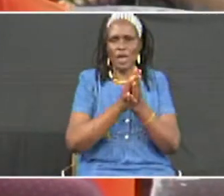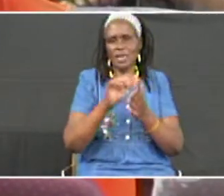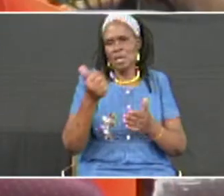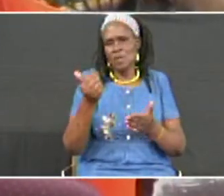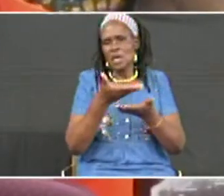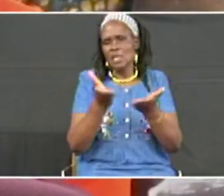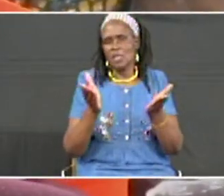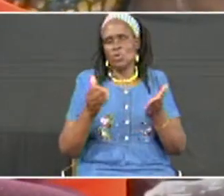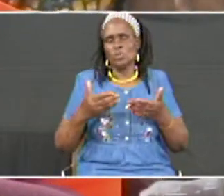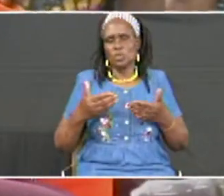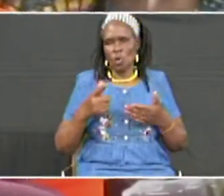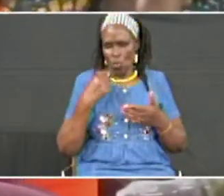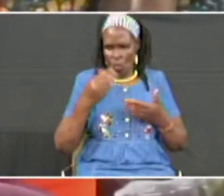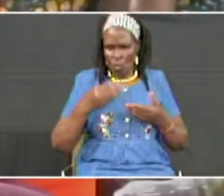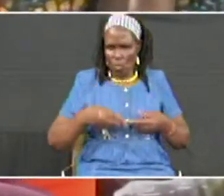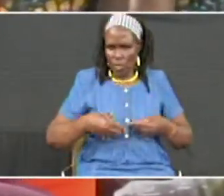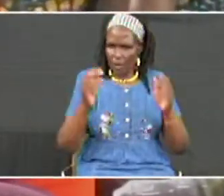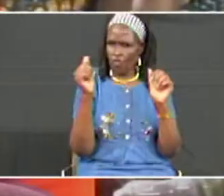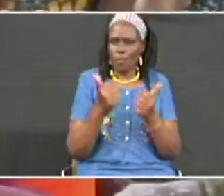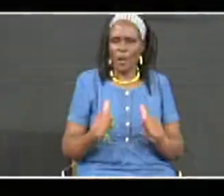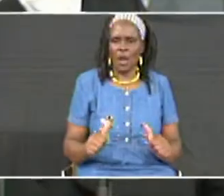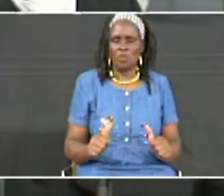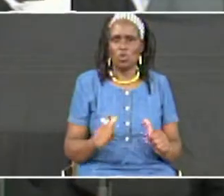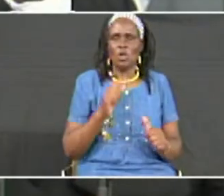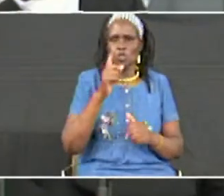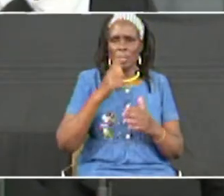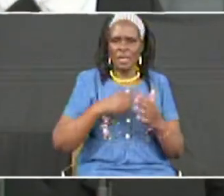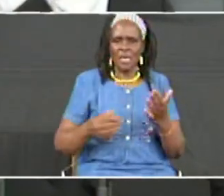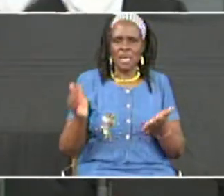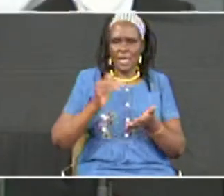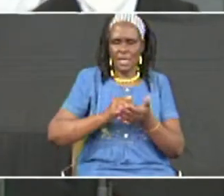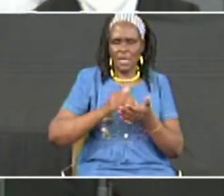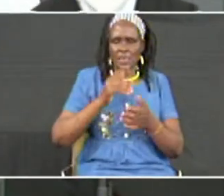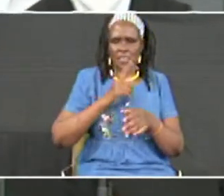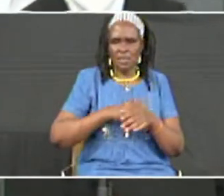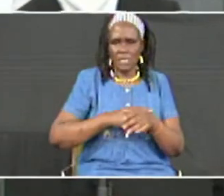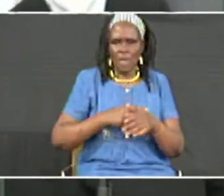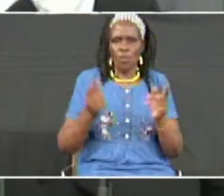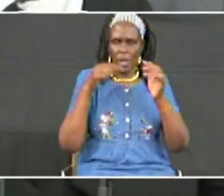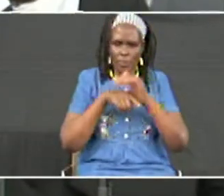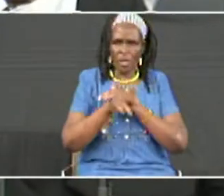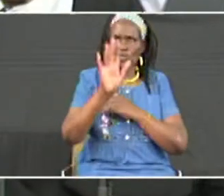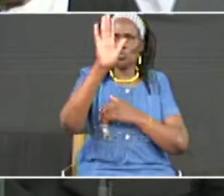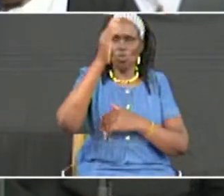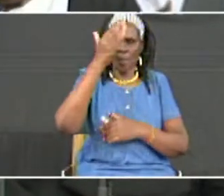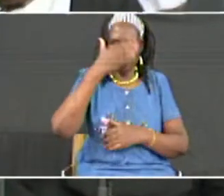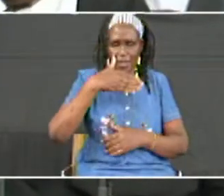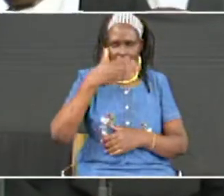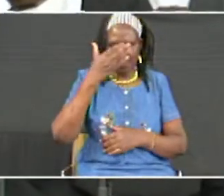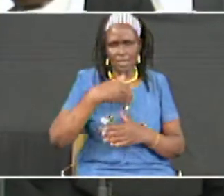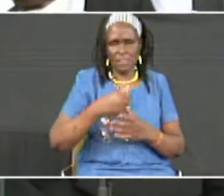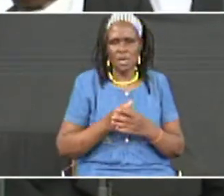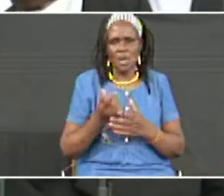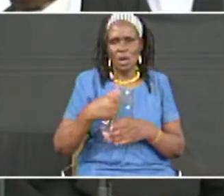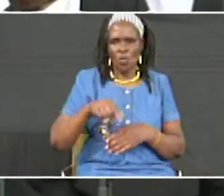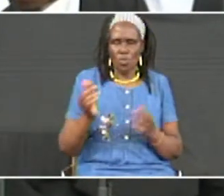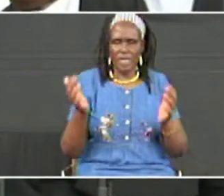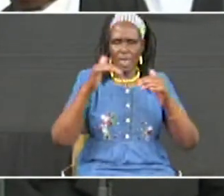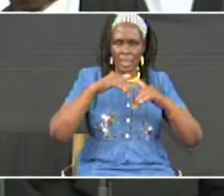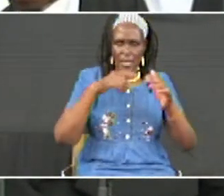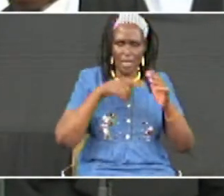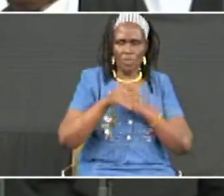not have been able to give today, so that again when we come into your presence, we gather in your